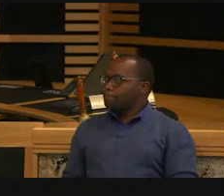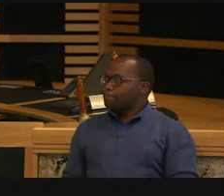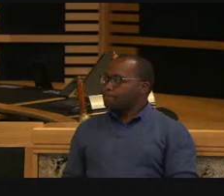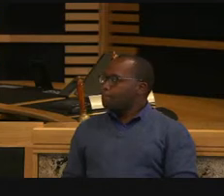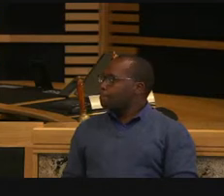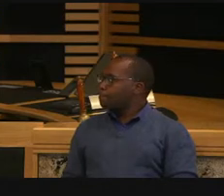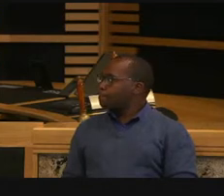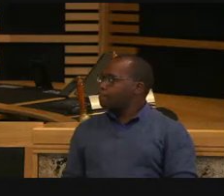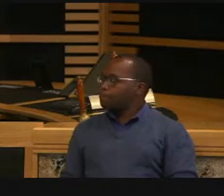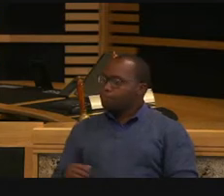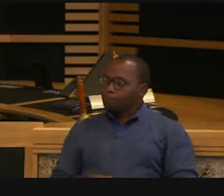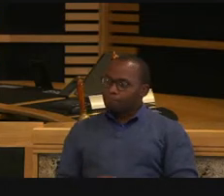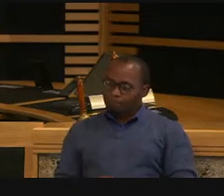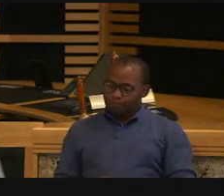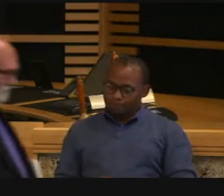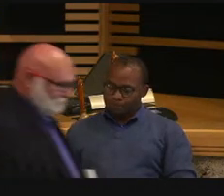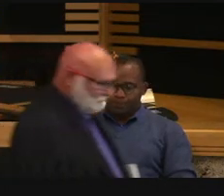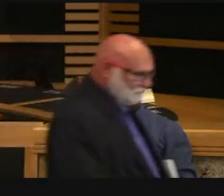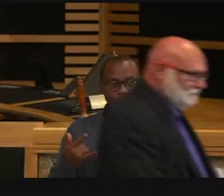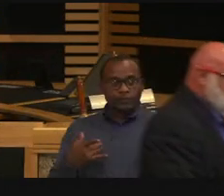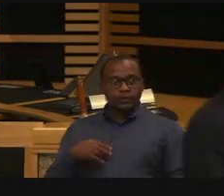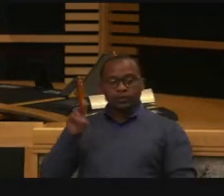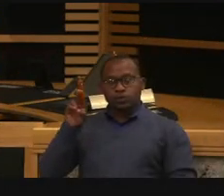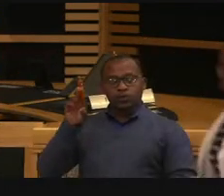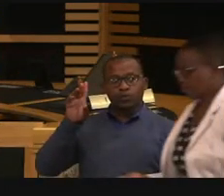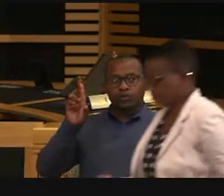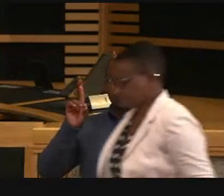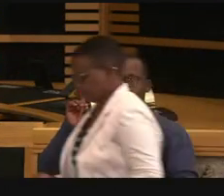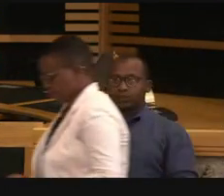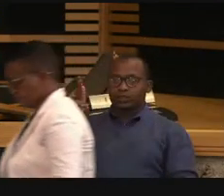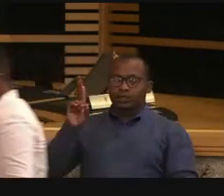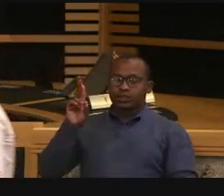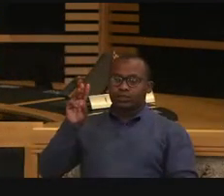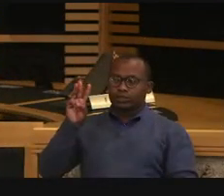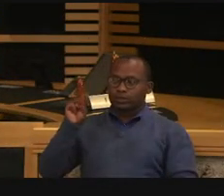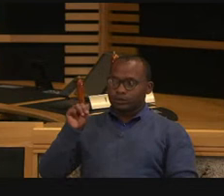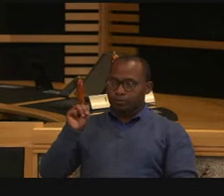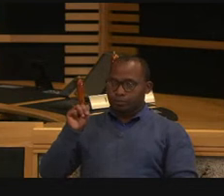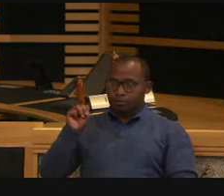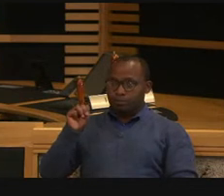I will now call United Democratic Movement, Honourable Zinti,